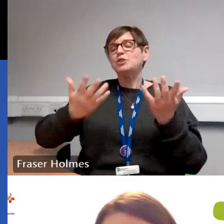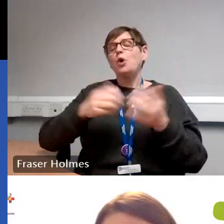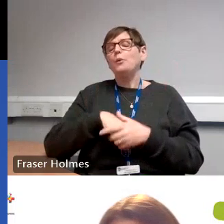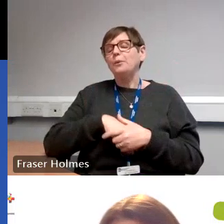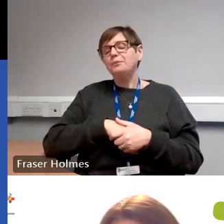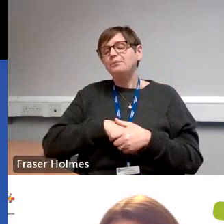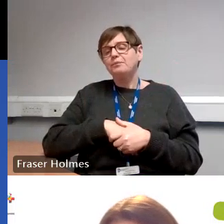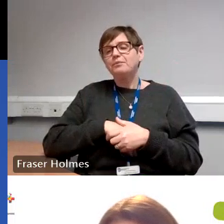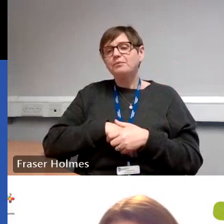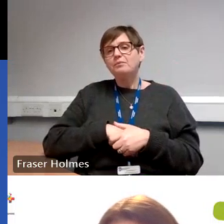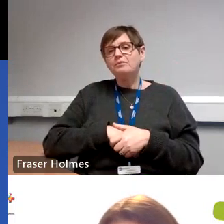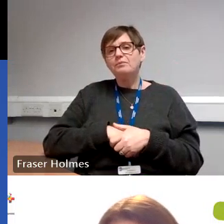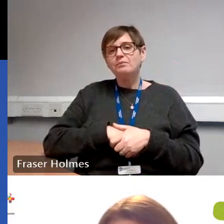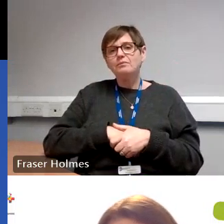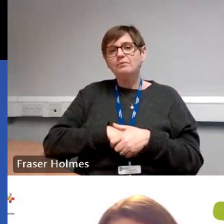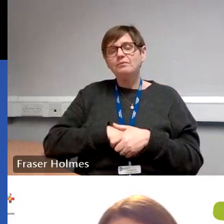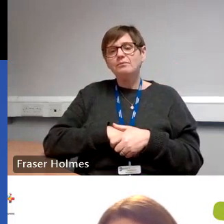least. I'm